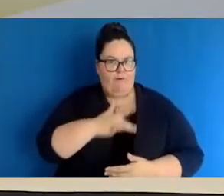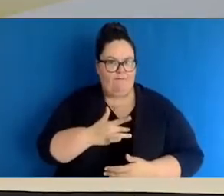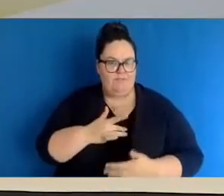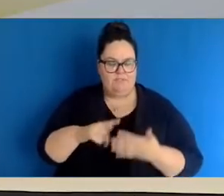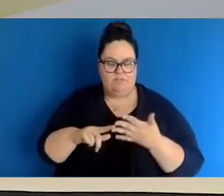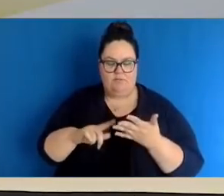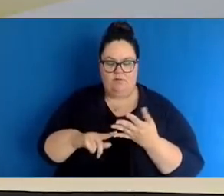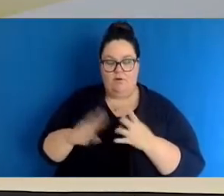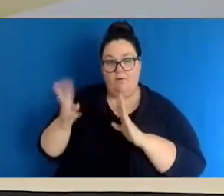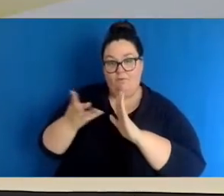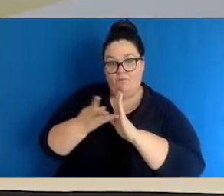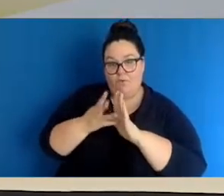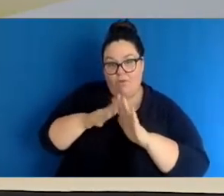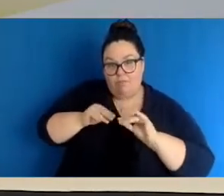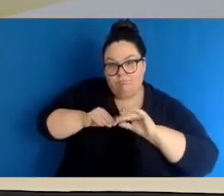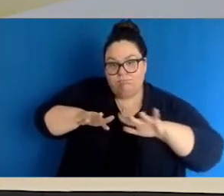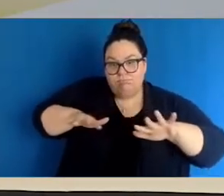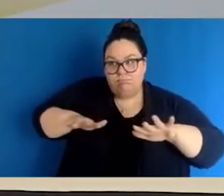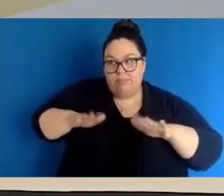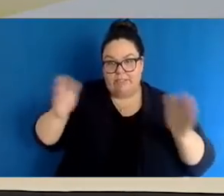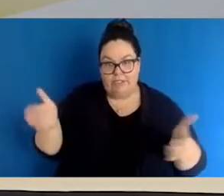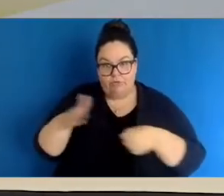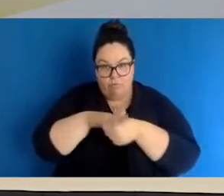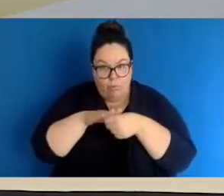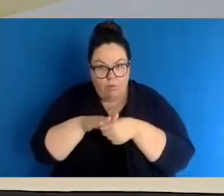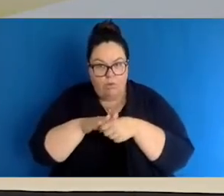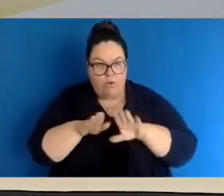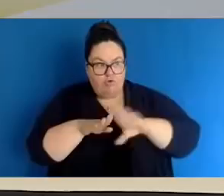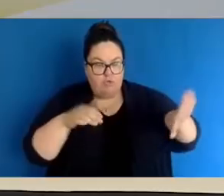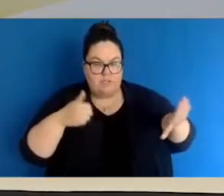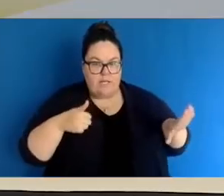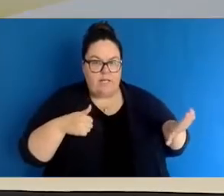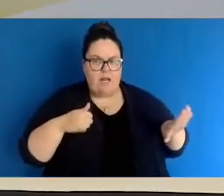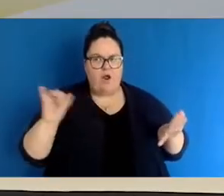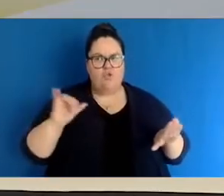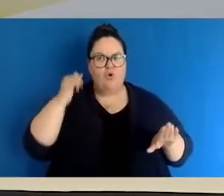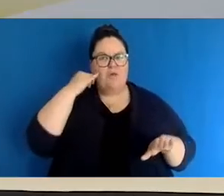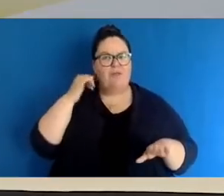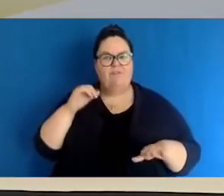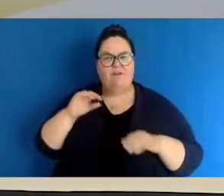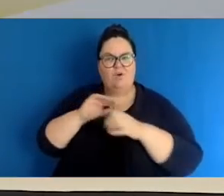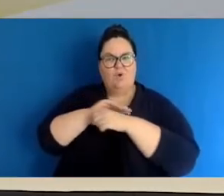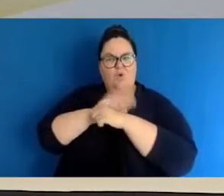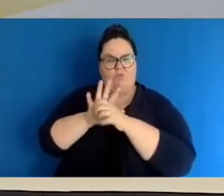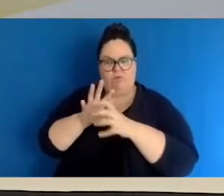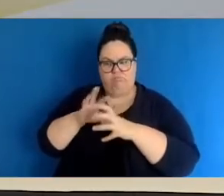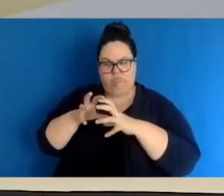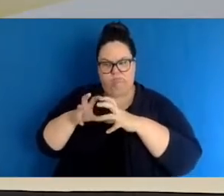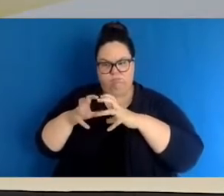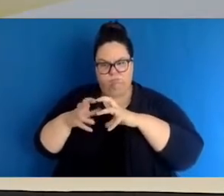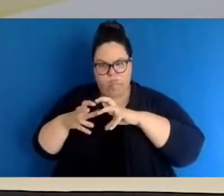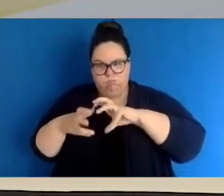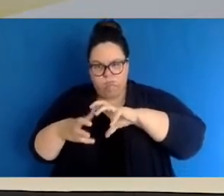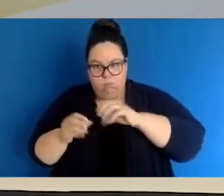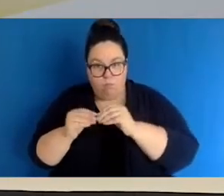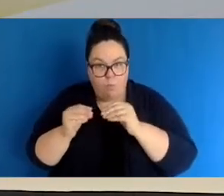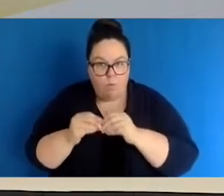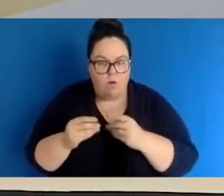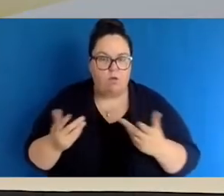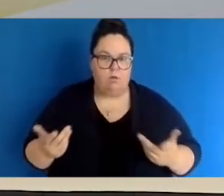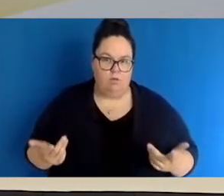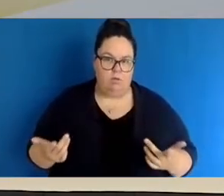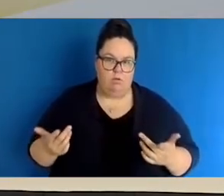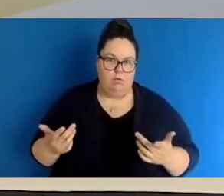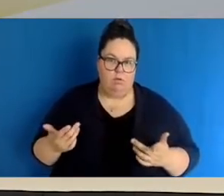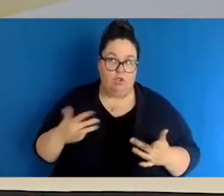on COVID-19 locally and nationally, and the impact of new variants of concern. So it wouldn't be based on